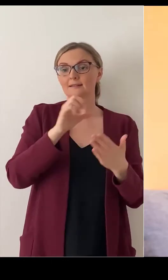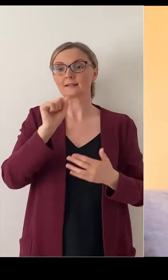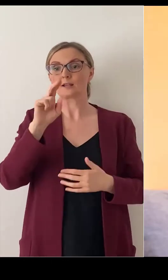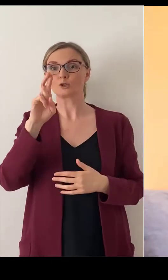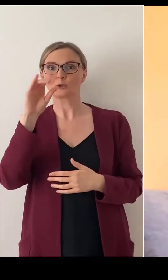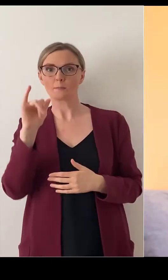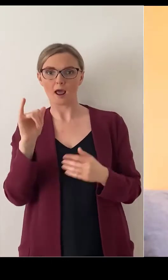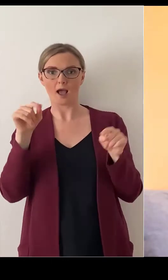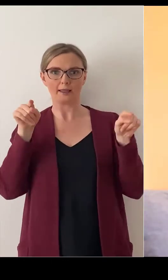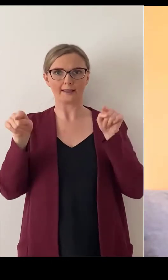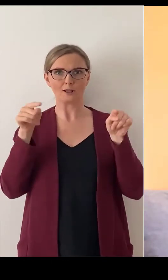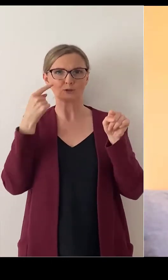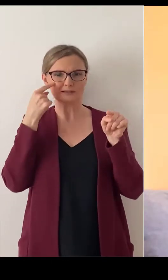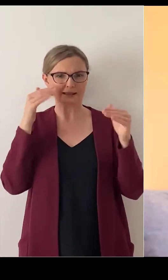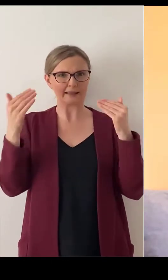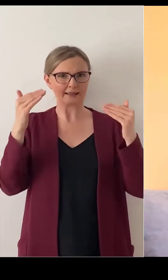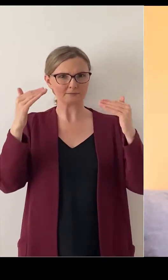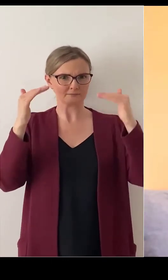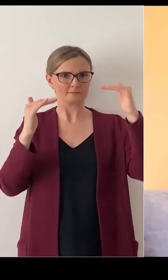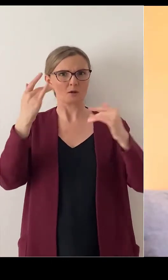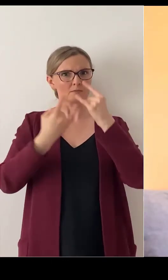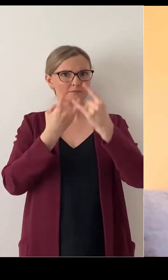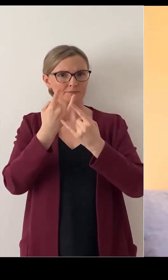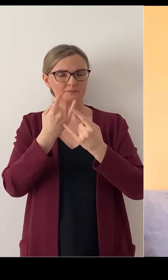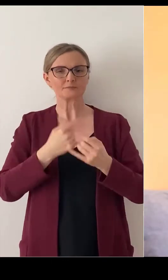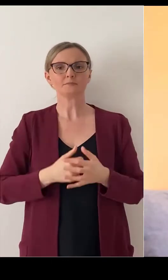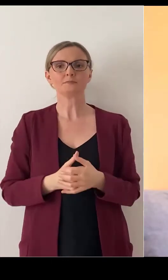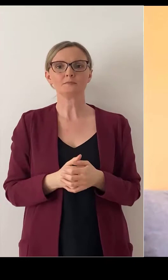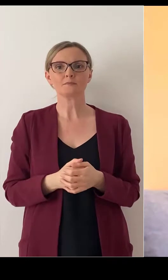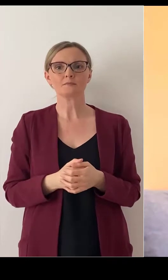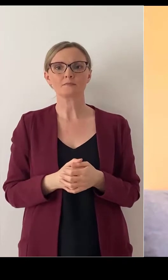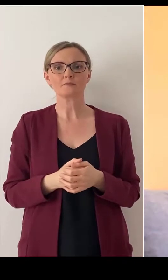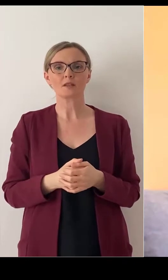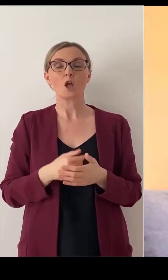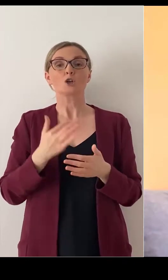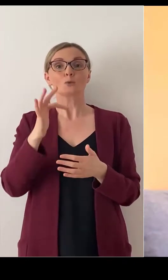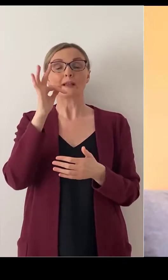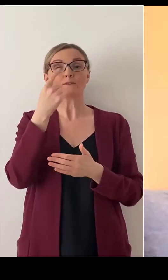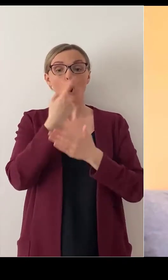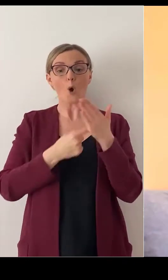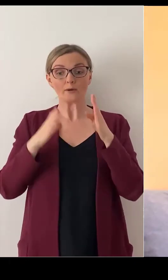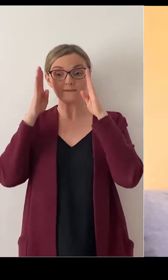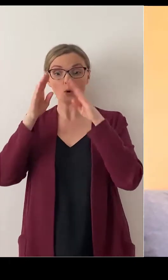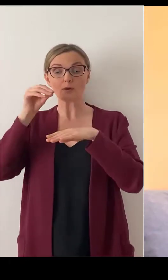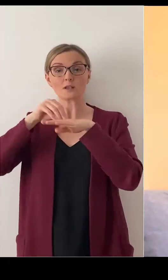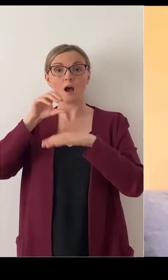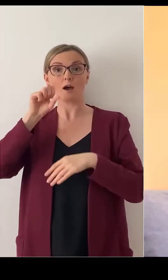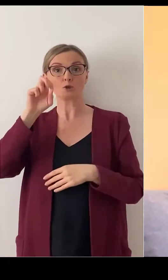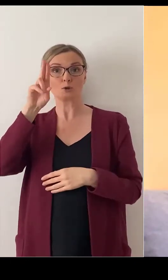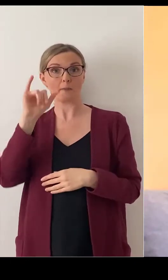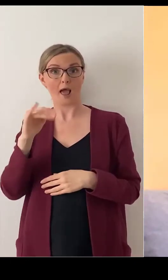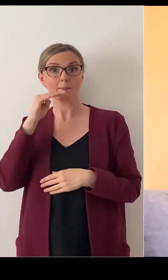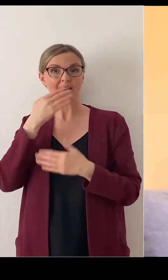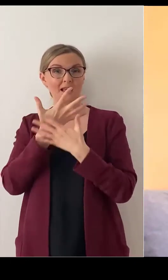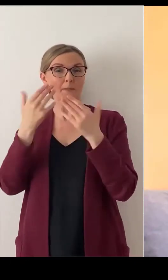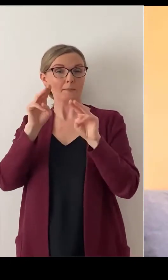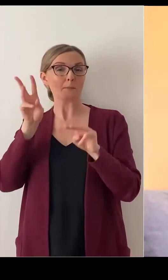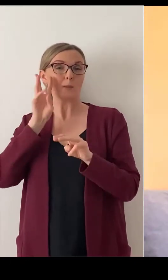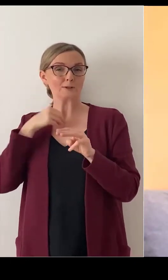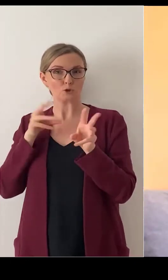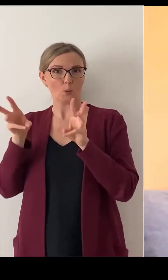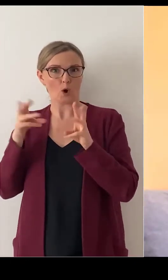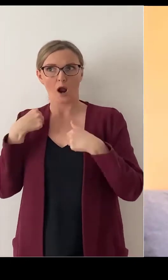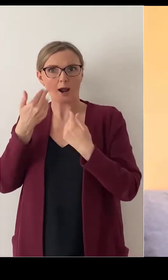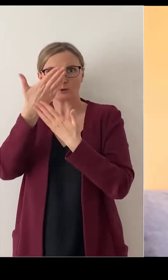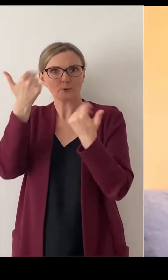actually prevails. Just looking at the supply, I don't know what the wage rate is going to be. All it tells me